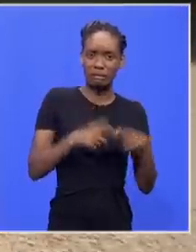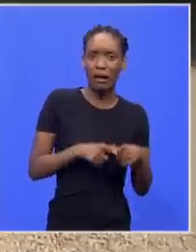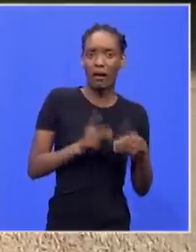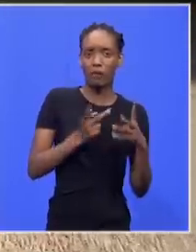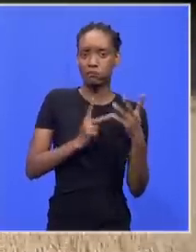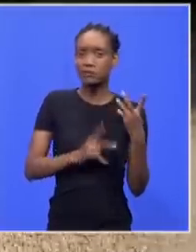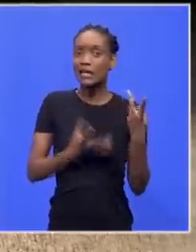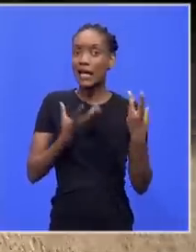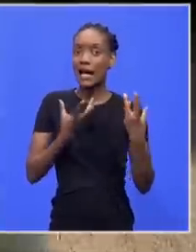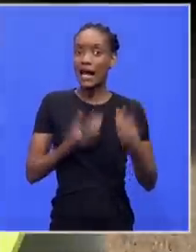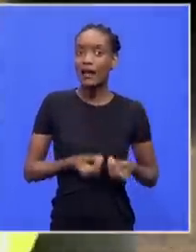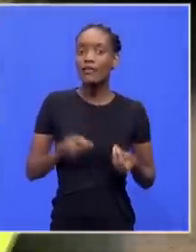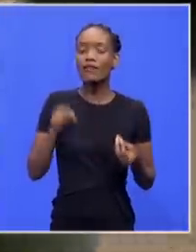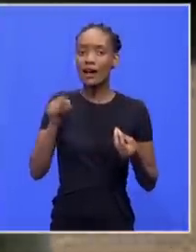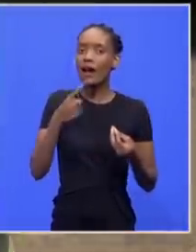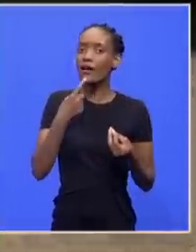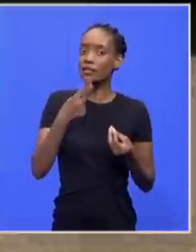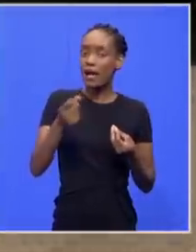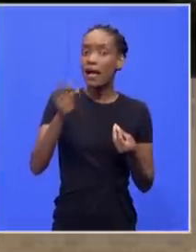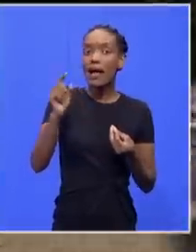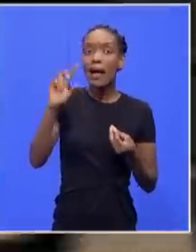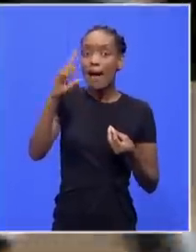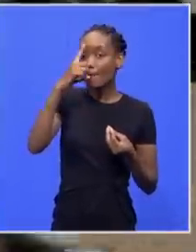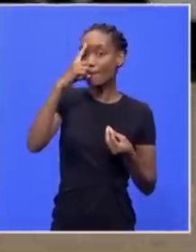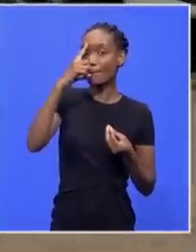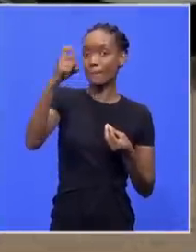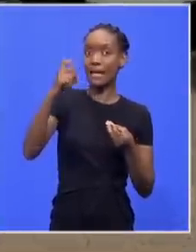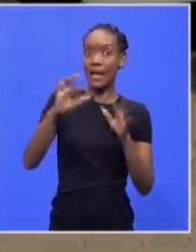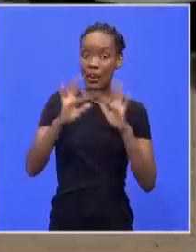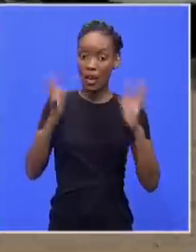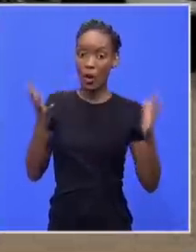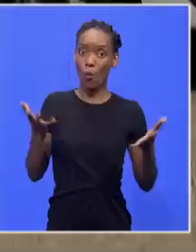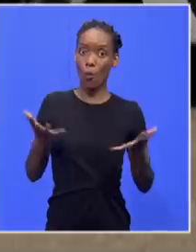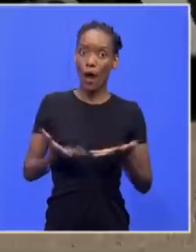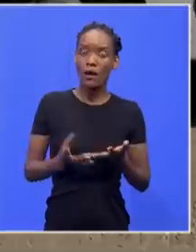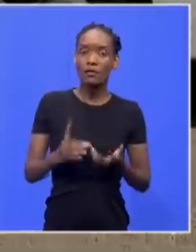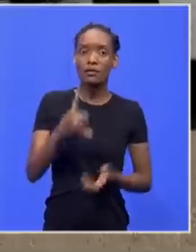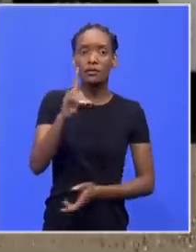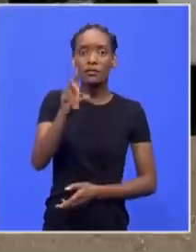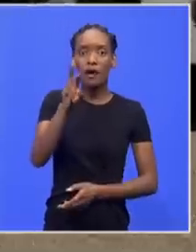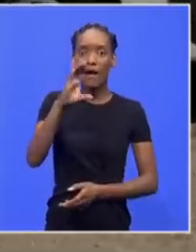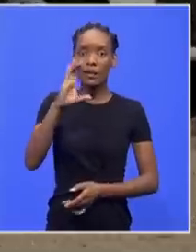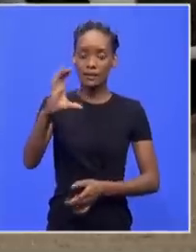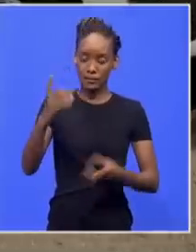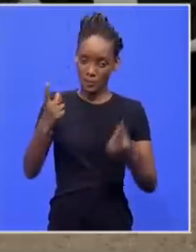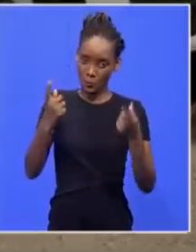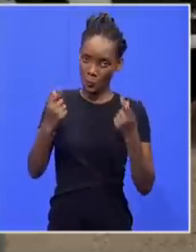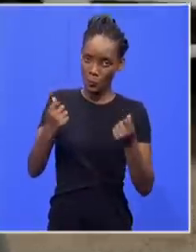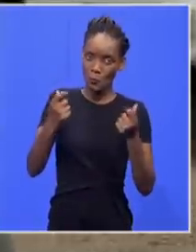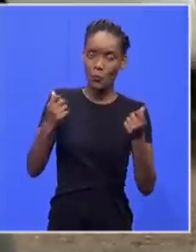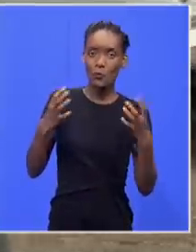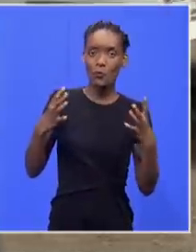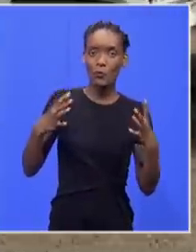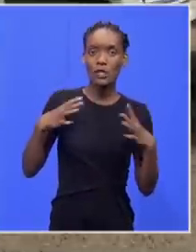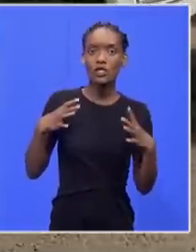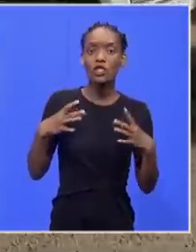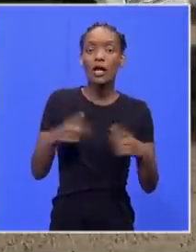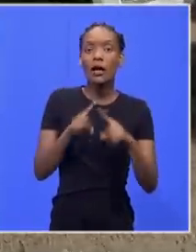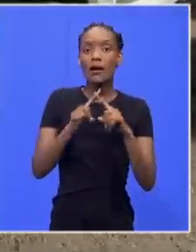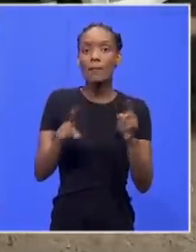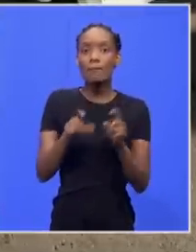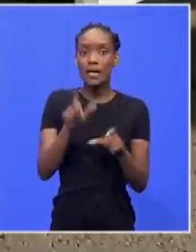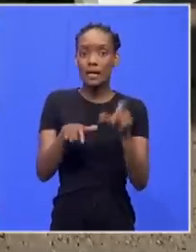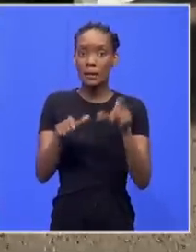that it's the richest country in the world. And however, the people of the DRC continue